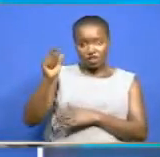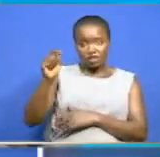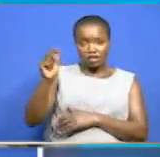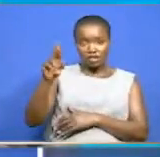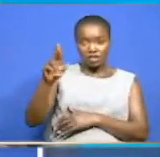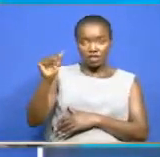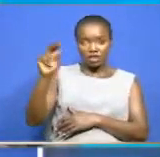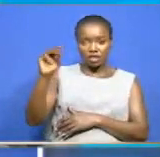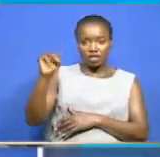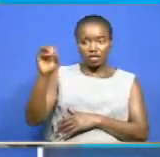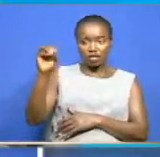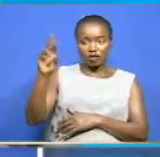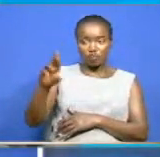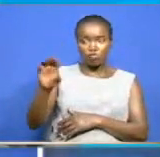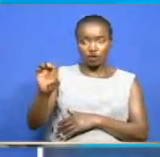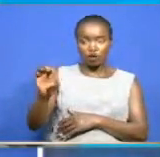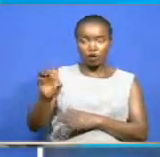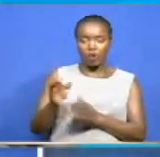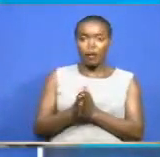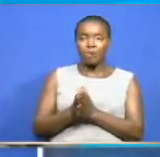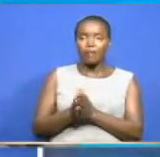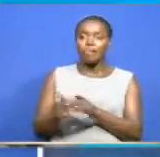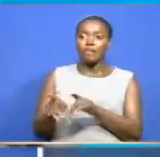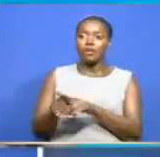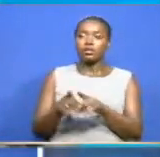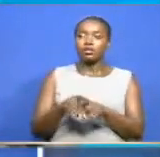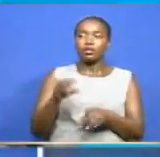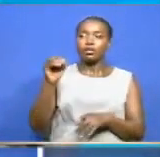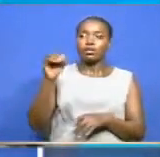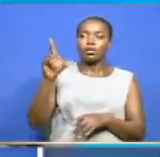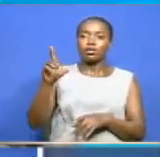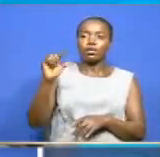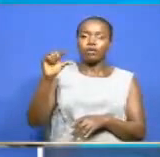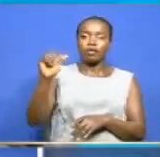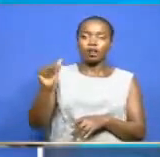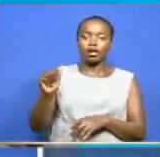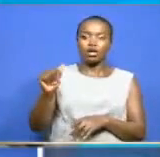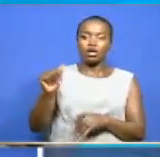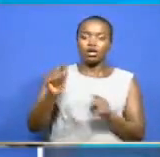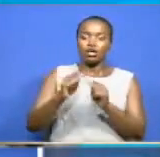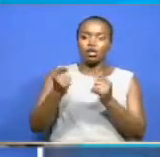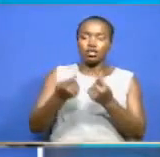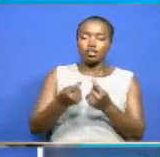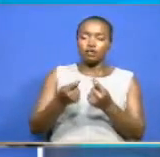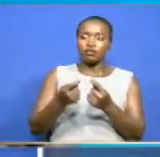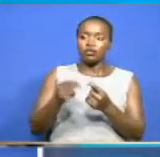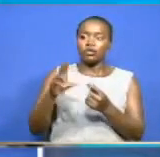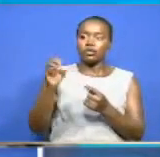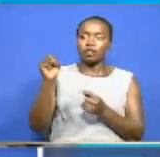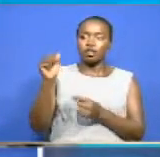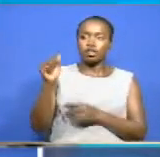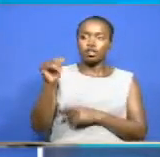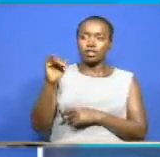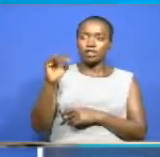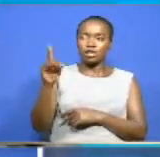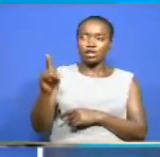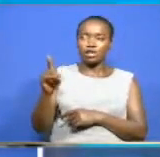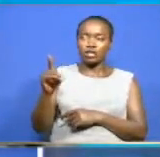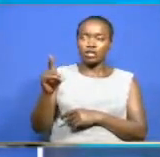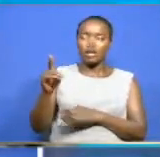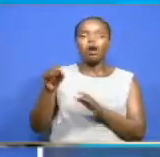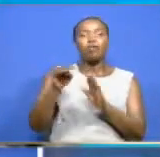School. And we also have with us Olga Oyer, who is a country team lead, USAID CLEAR